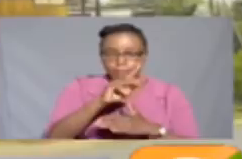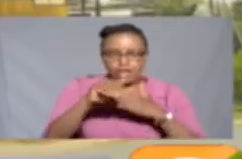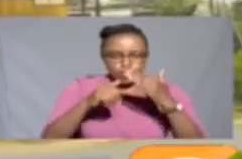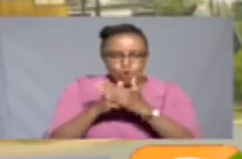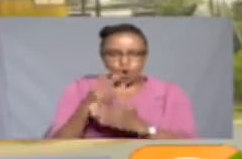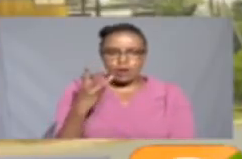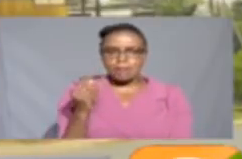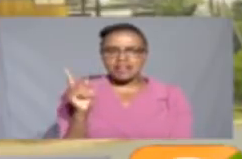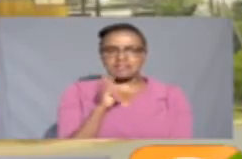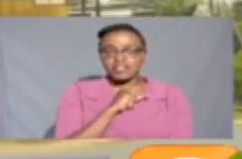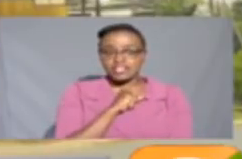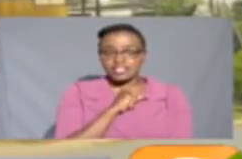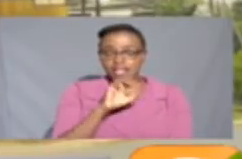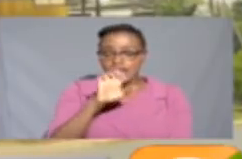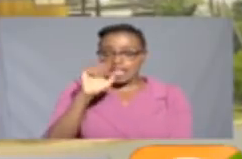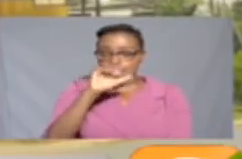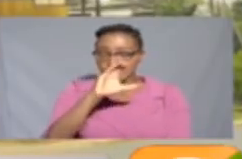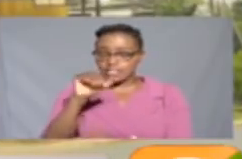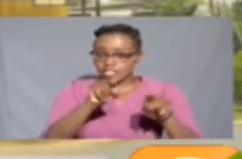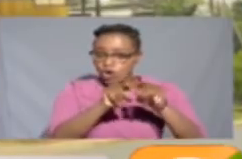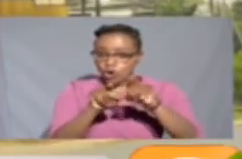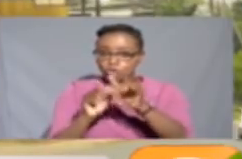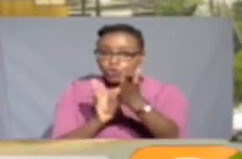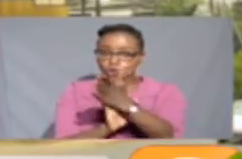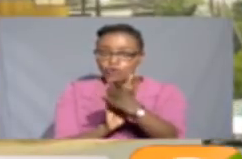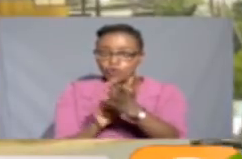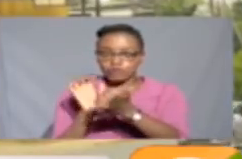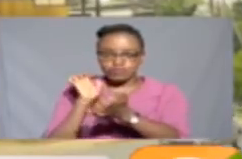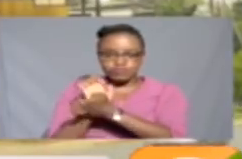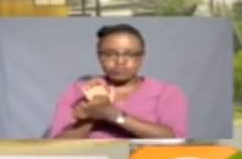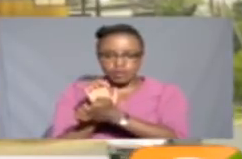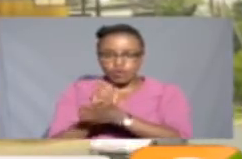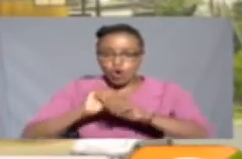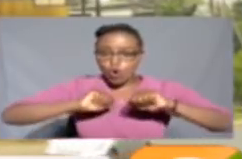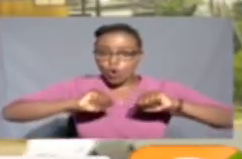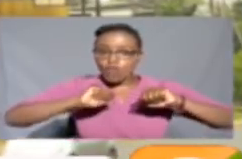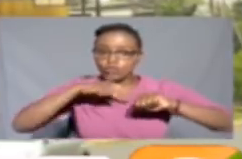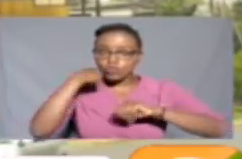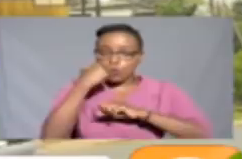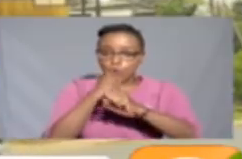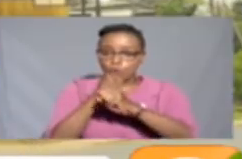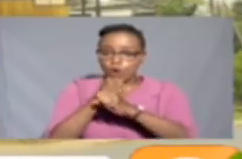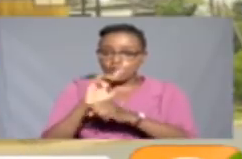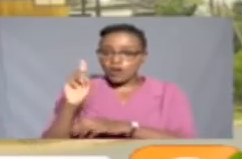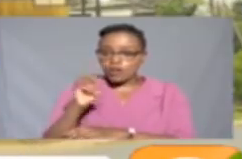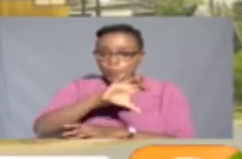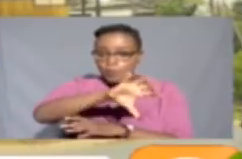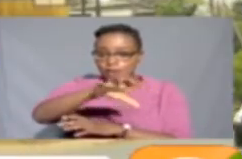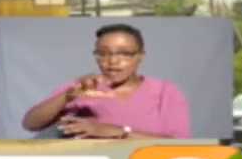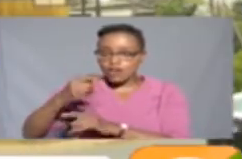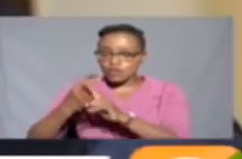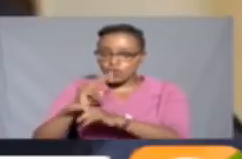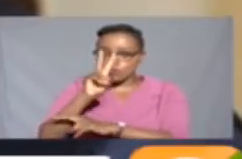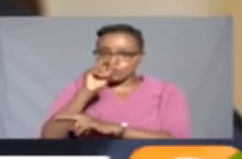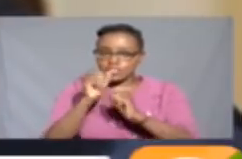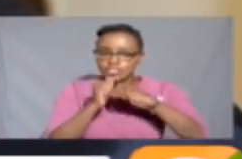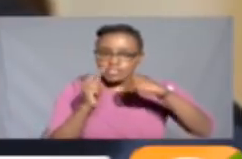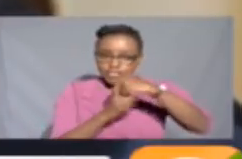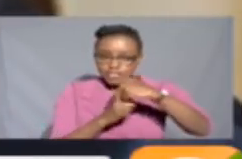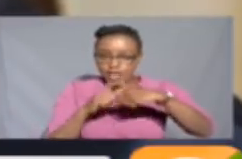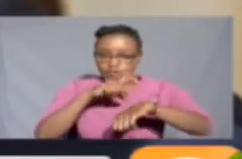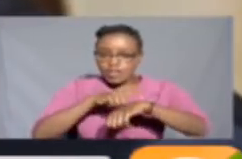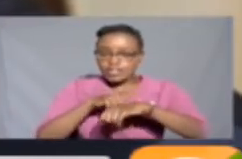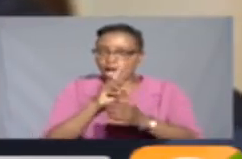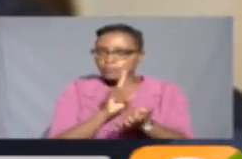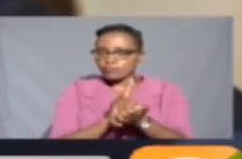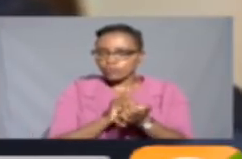amount. The EACC also recommended prosecution of officials working for Nairobi County from 2016 during Dr.